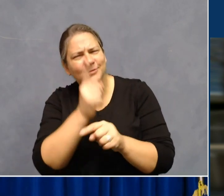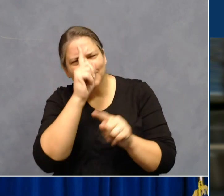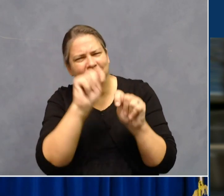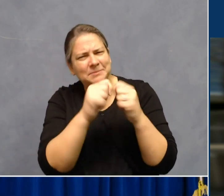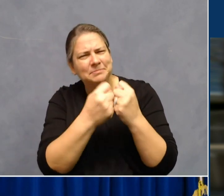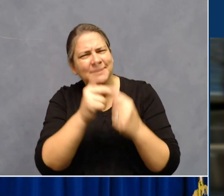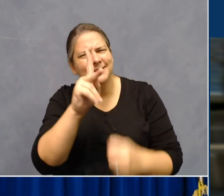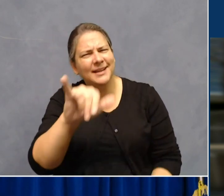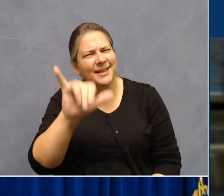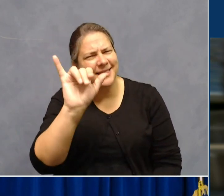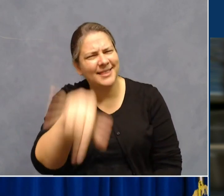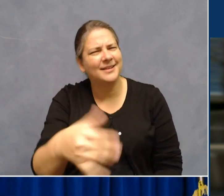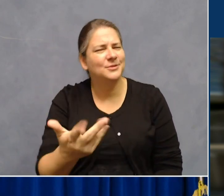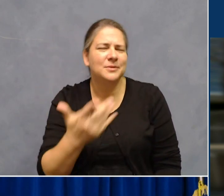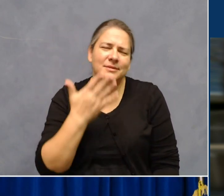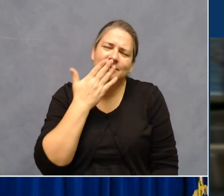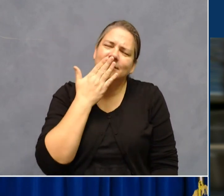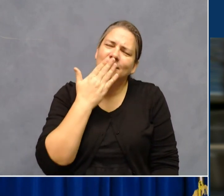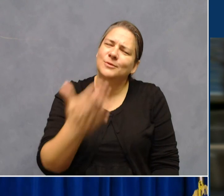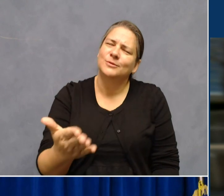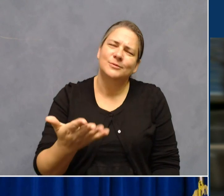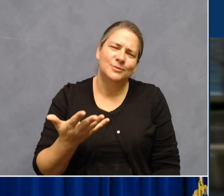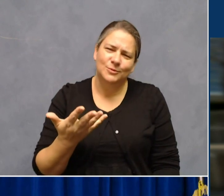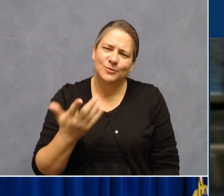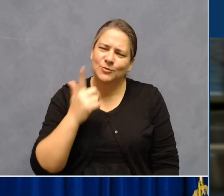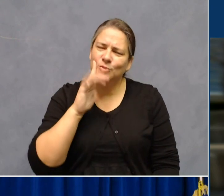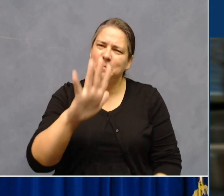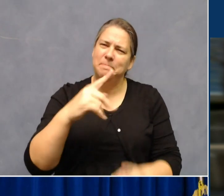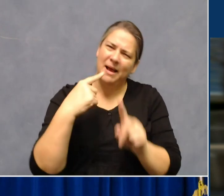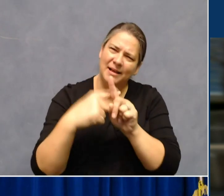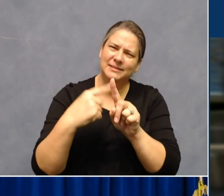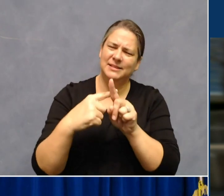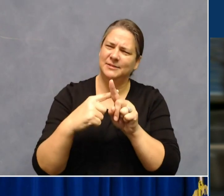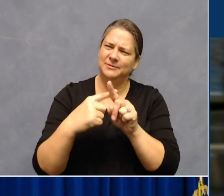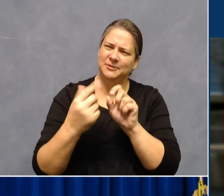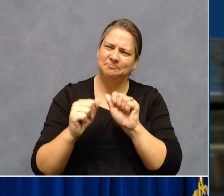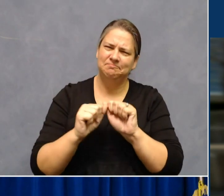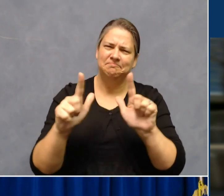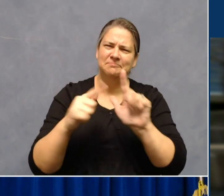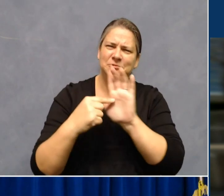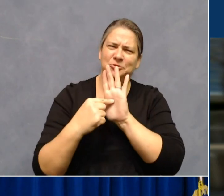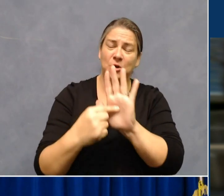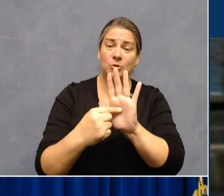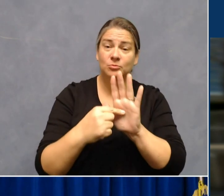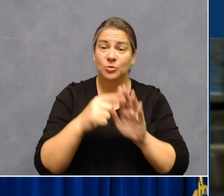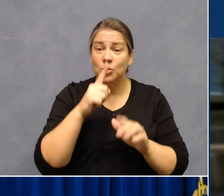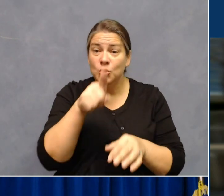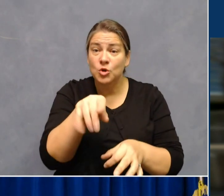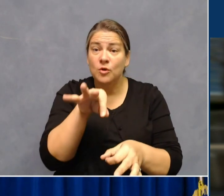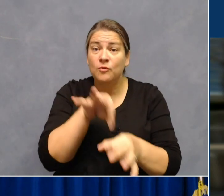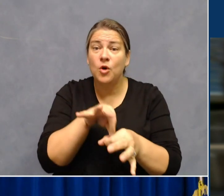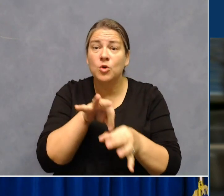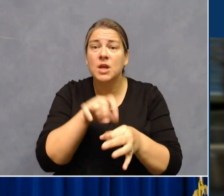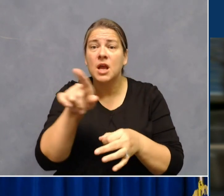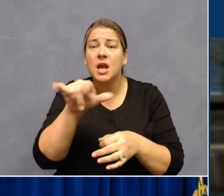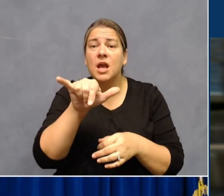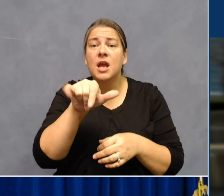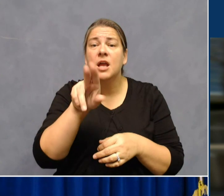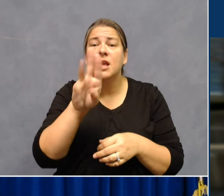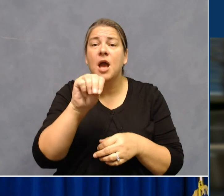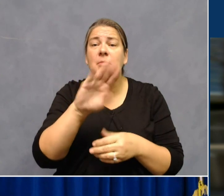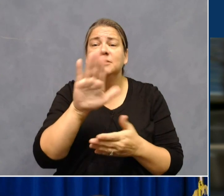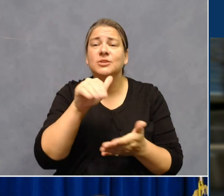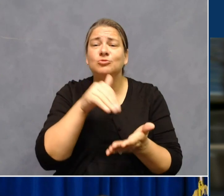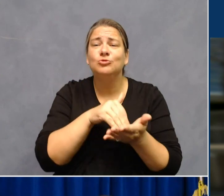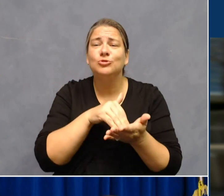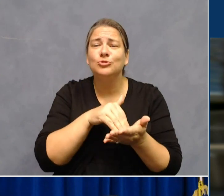you so much for that really positive example. Looks like she voted in the Yum Center downtown in Louisville today,